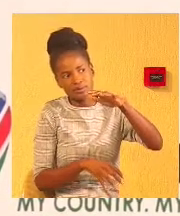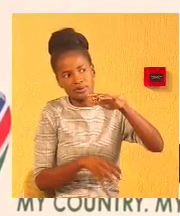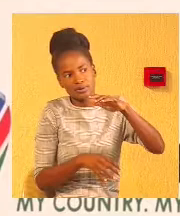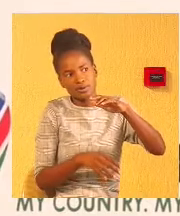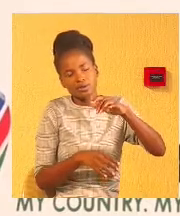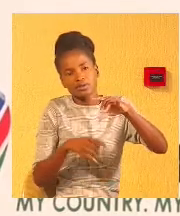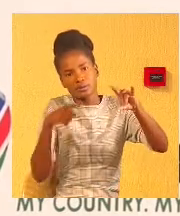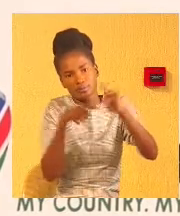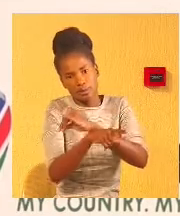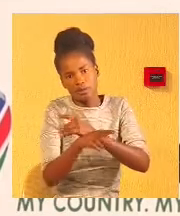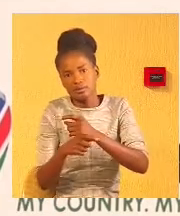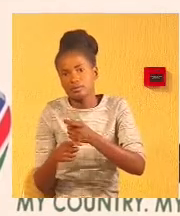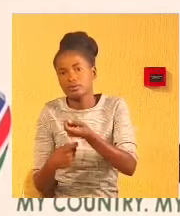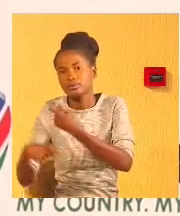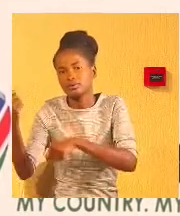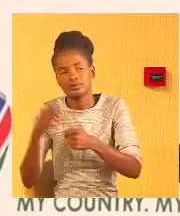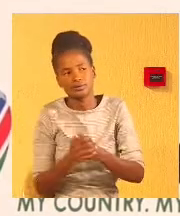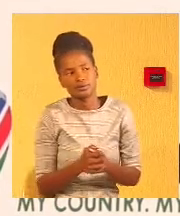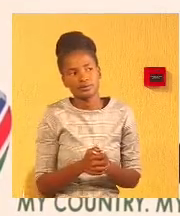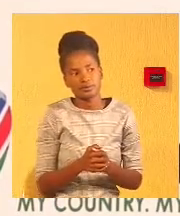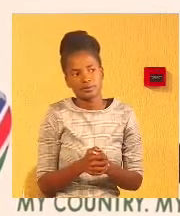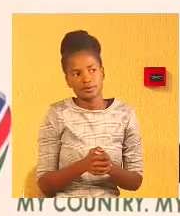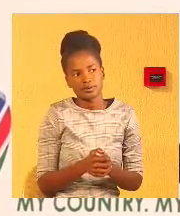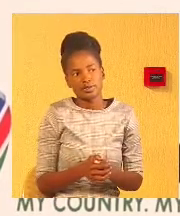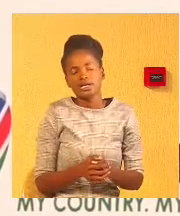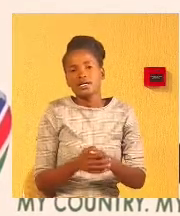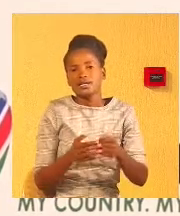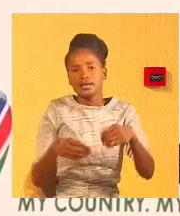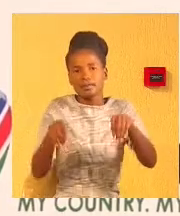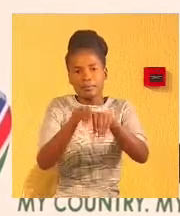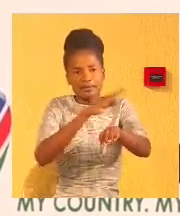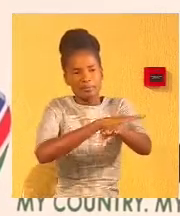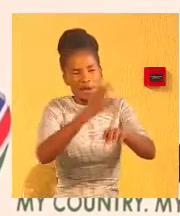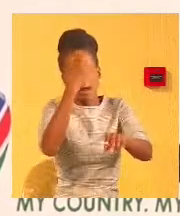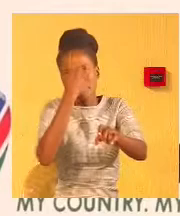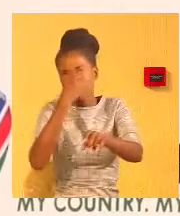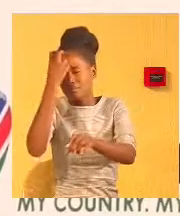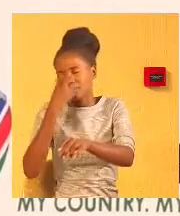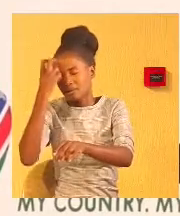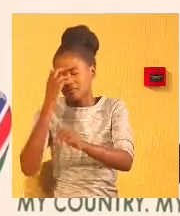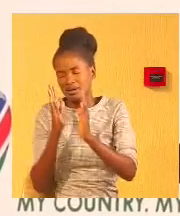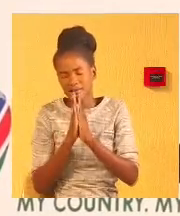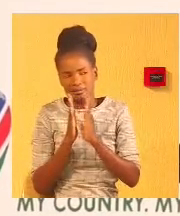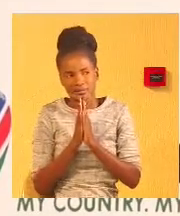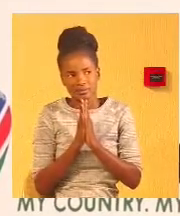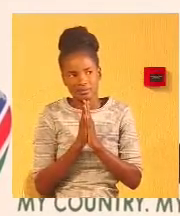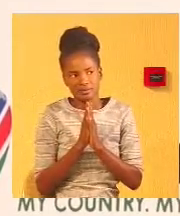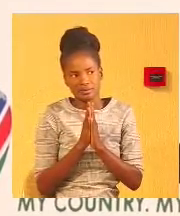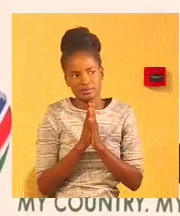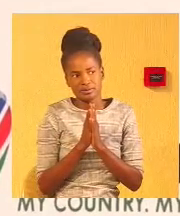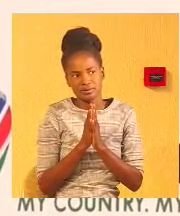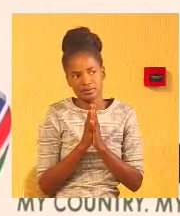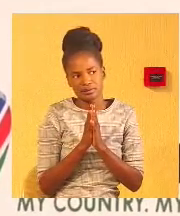cattle to slaughter. We need to invest in road infrastructure. And I want to emphasize that we have to make